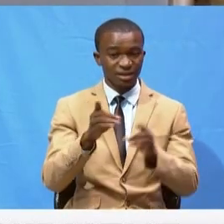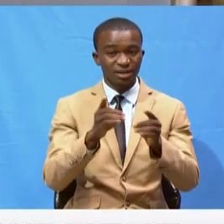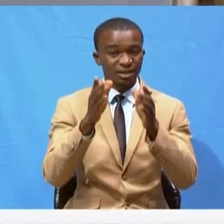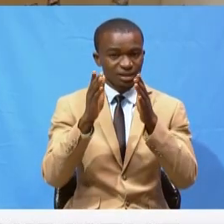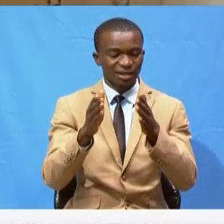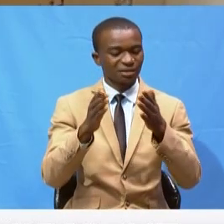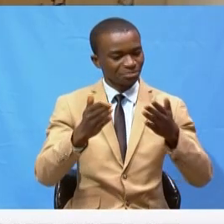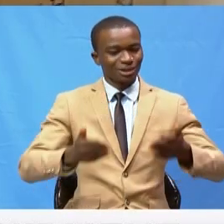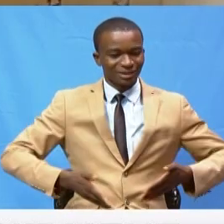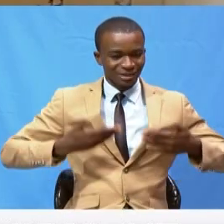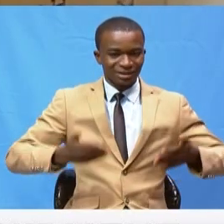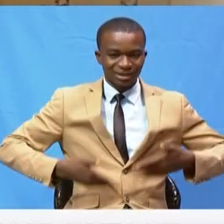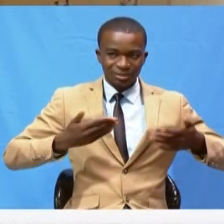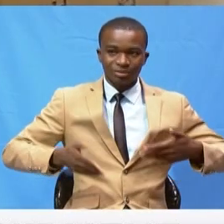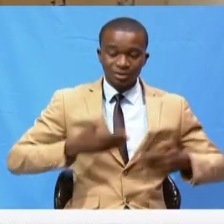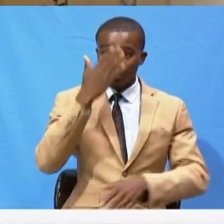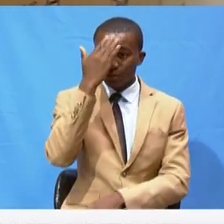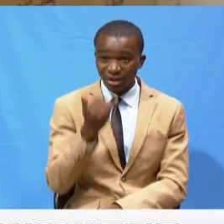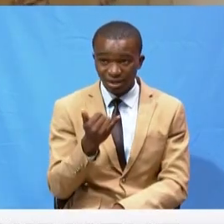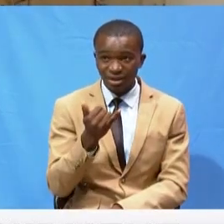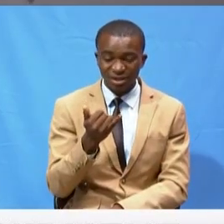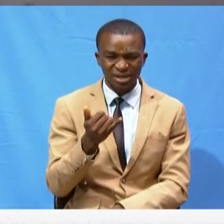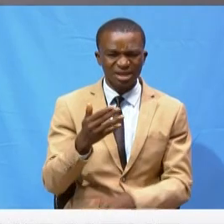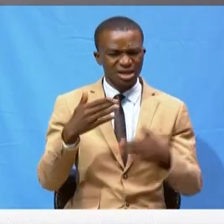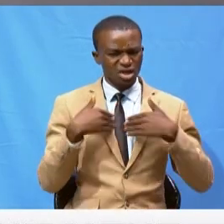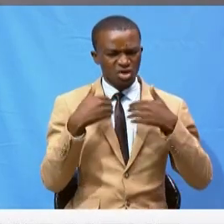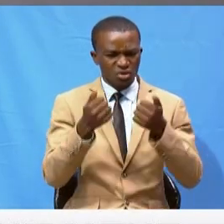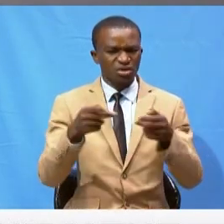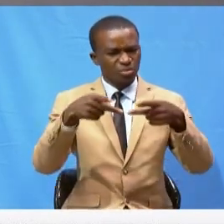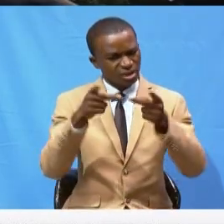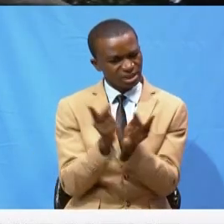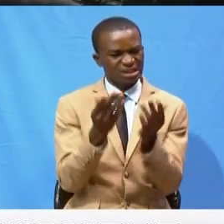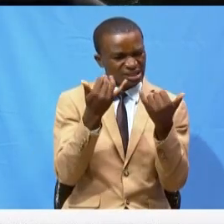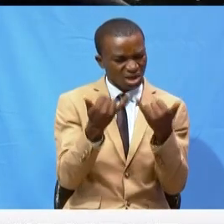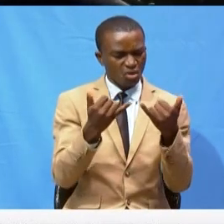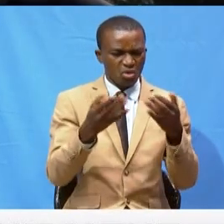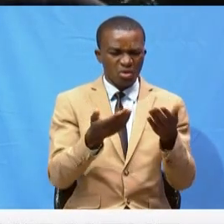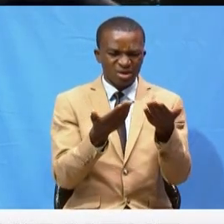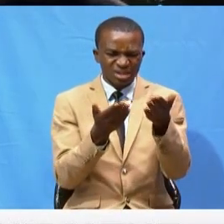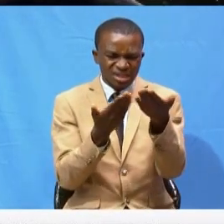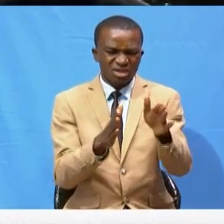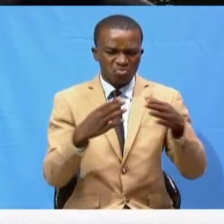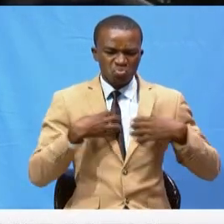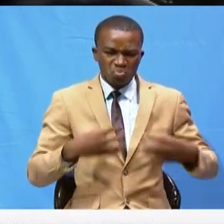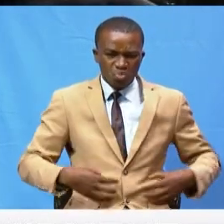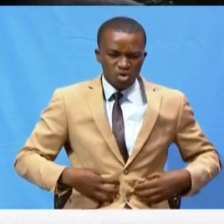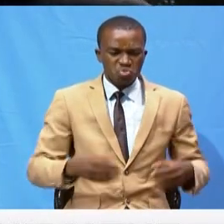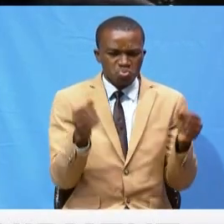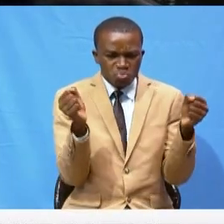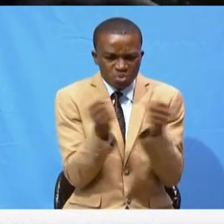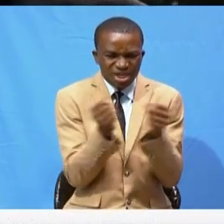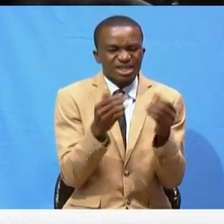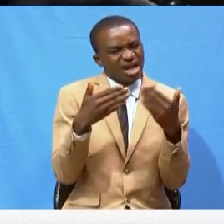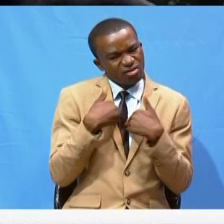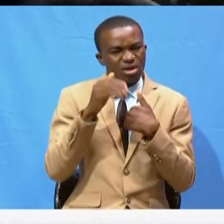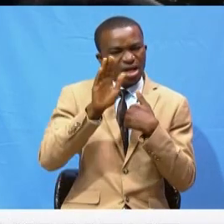his satisfaction at what he saw at the health facility. The pronouncements from the president that each and